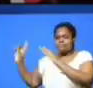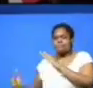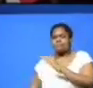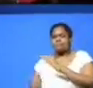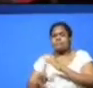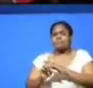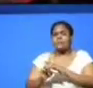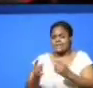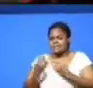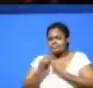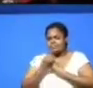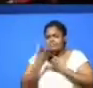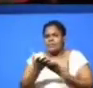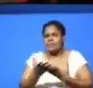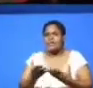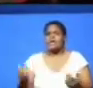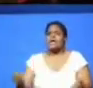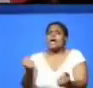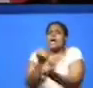you with an